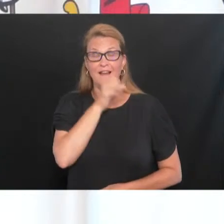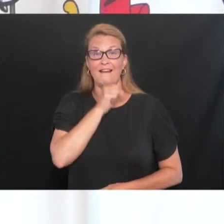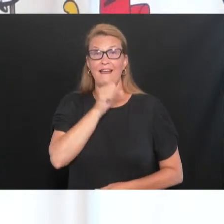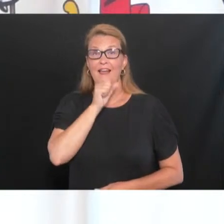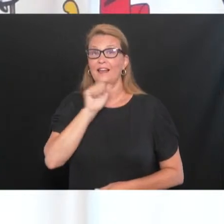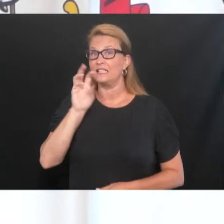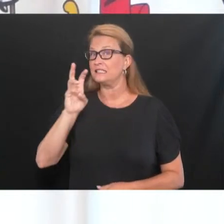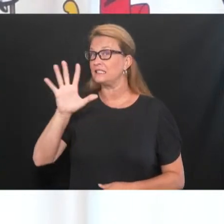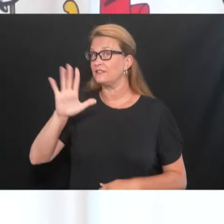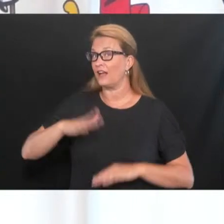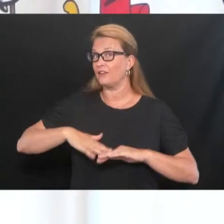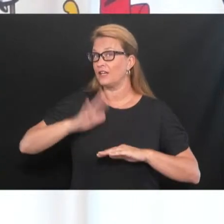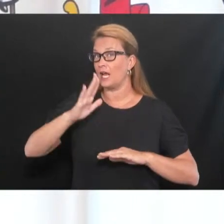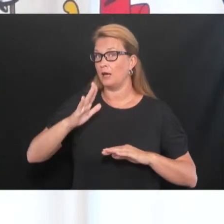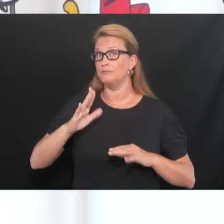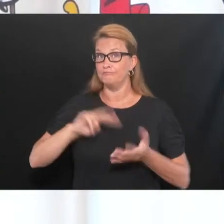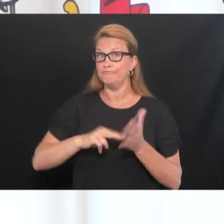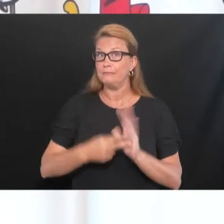above, me,